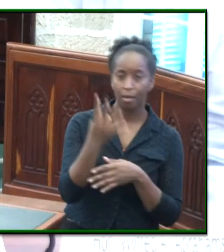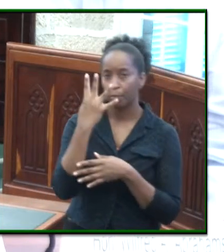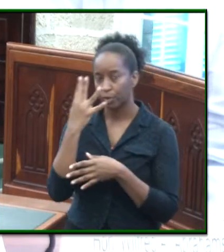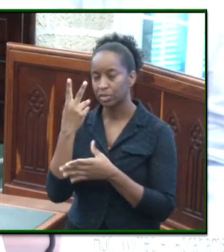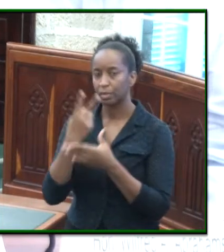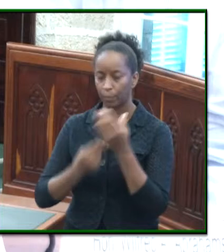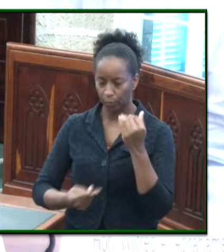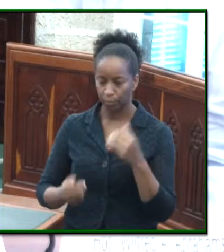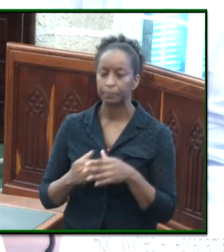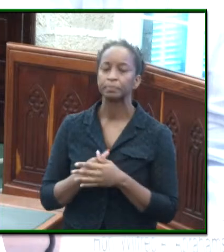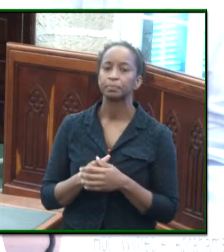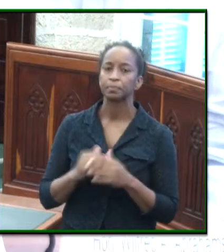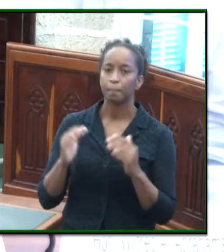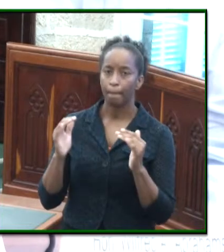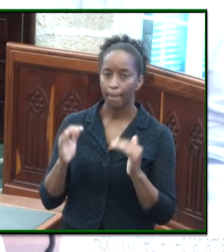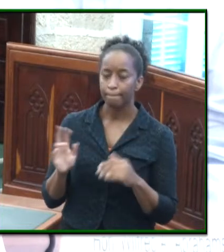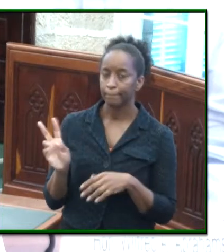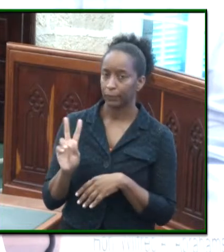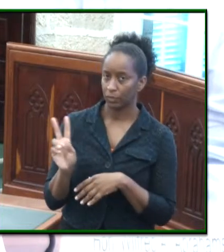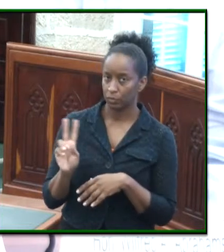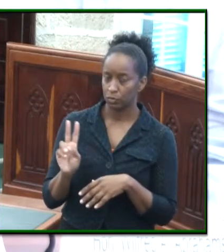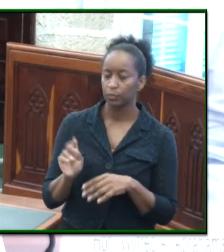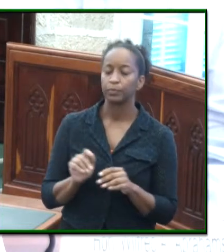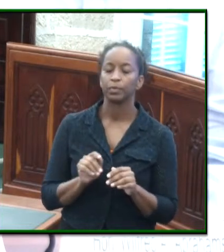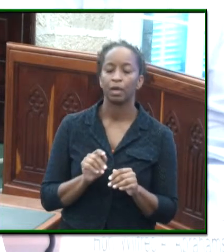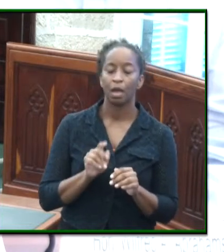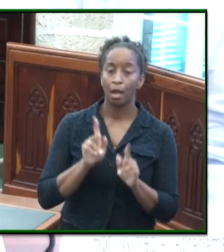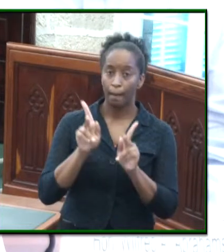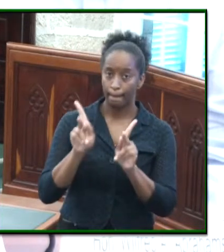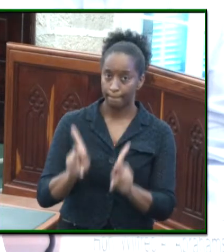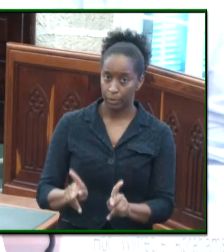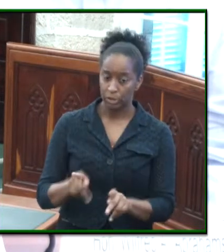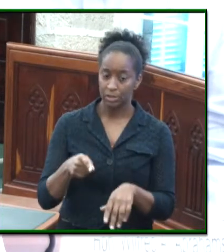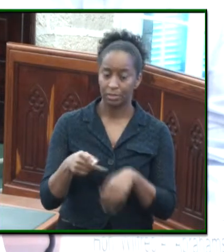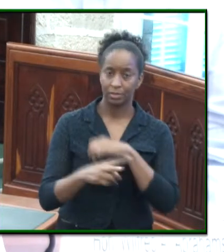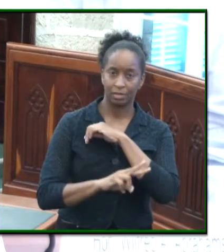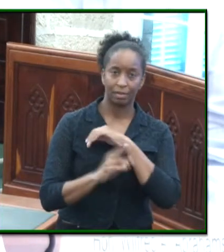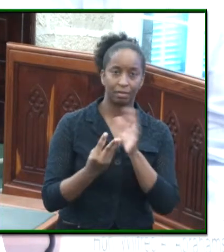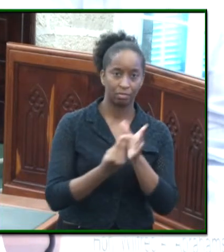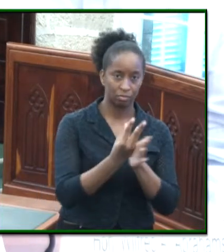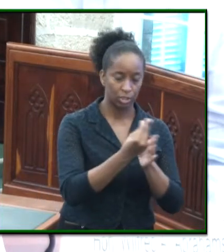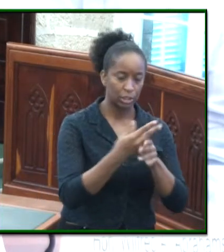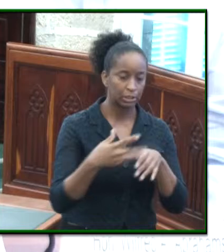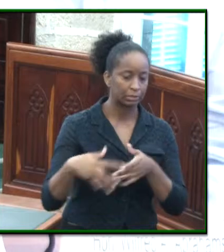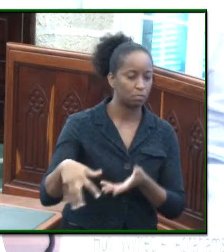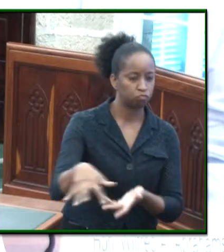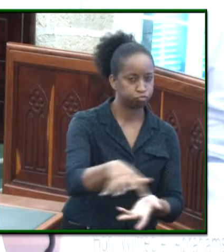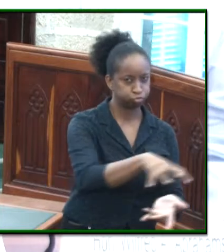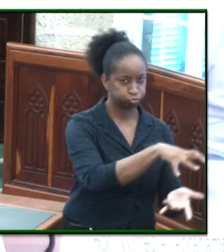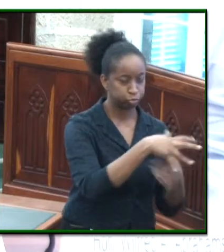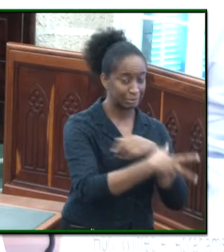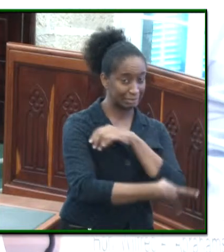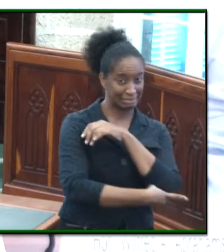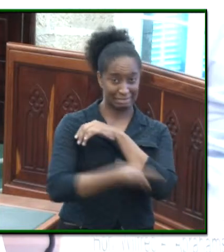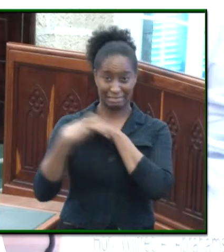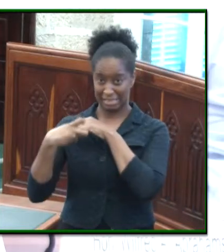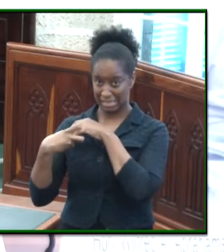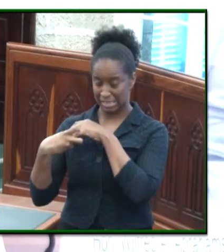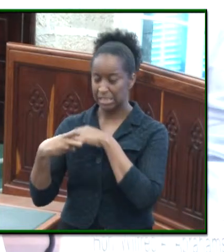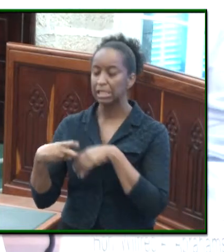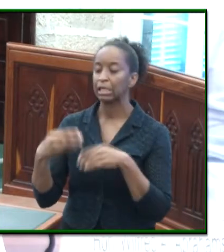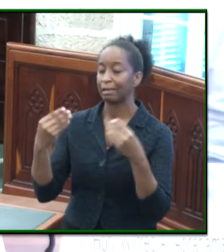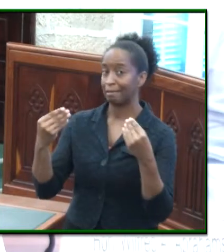commercial quantities of agricultural products and fails to produce at the request of a police